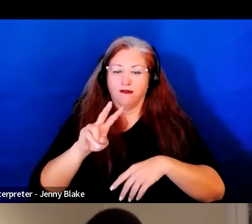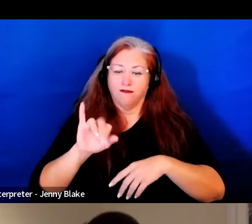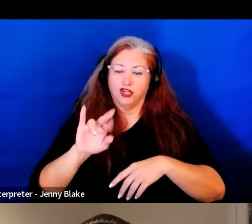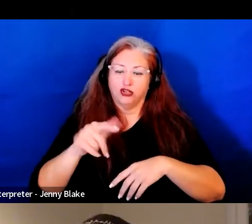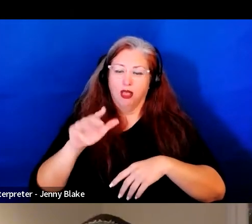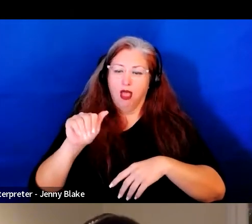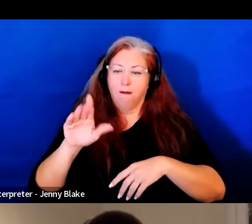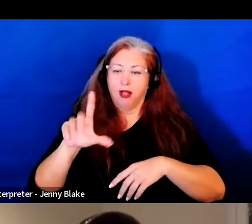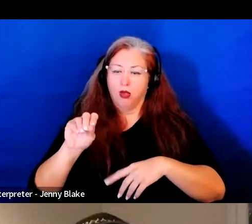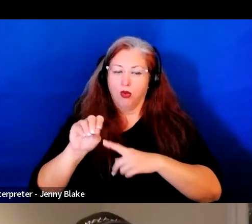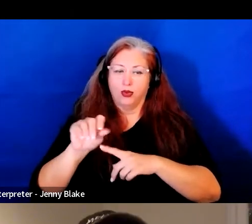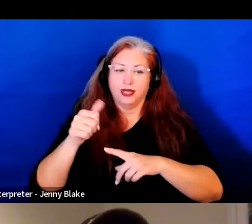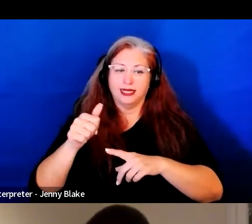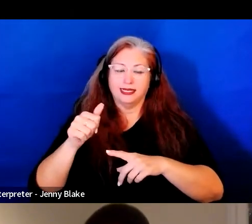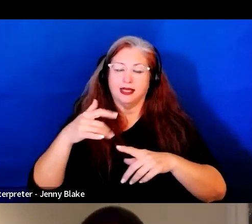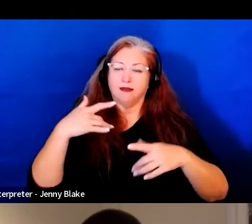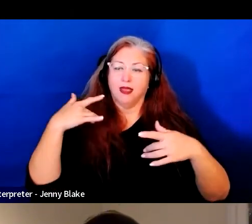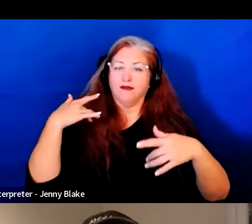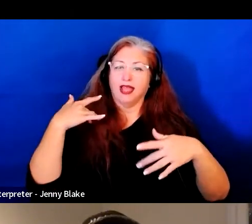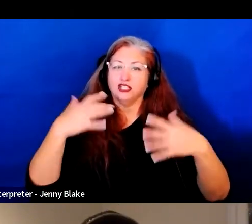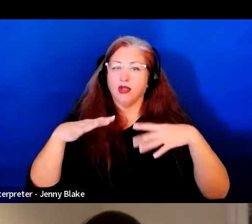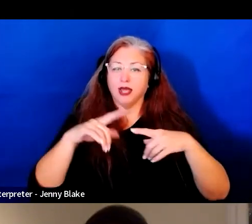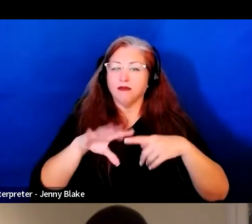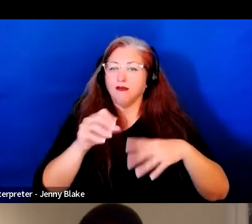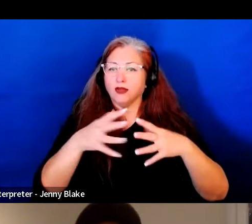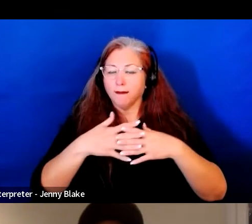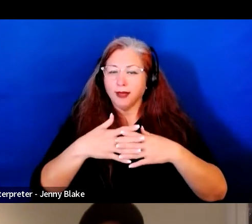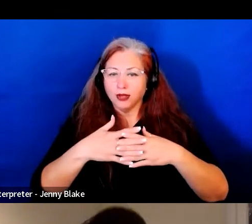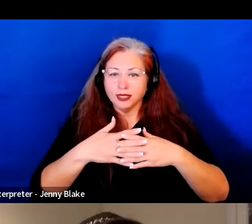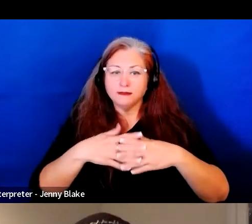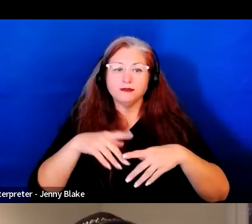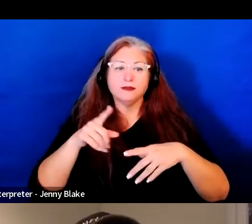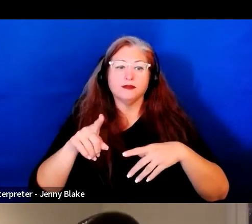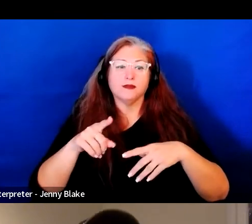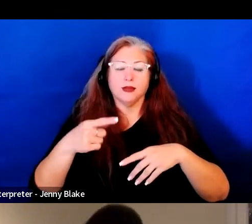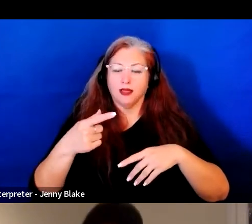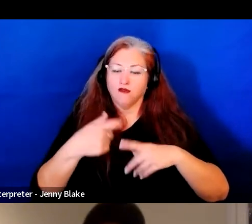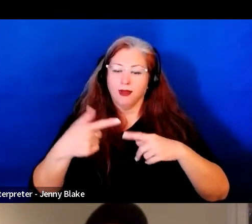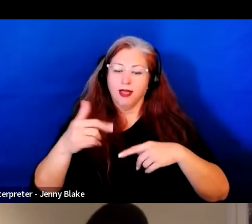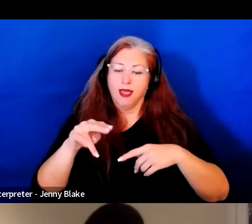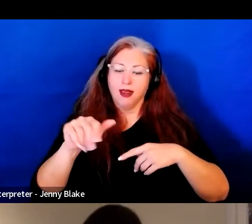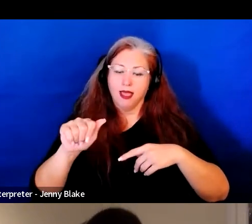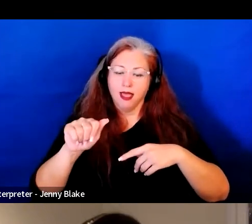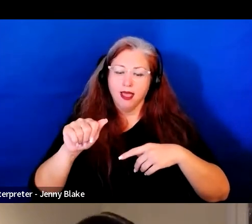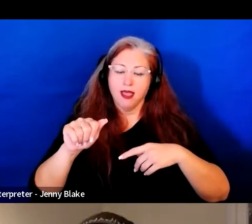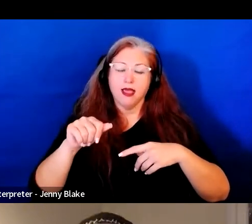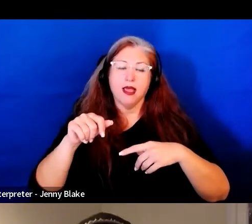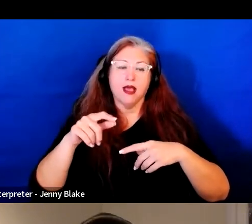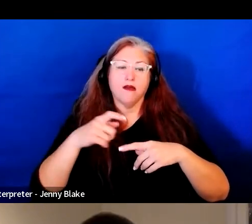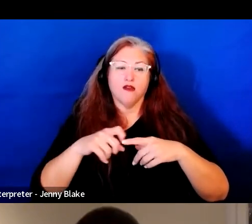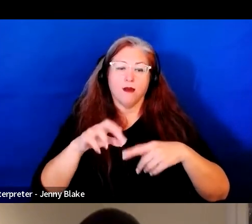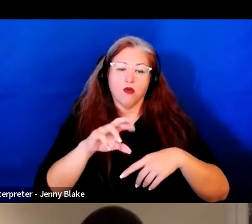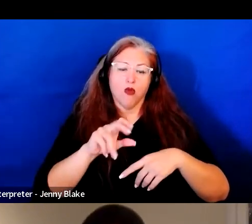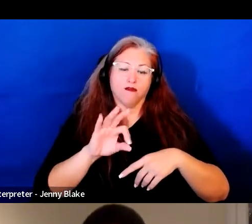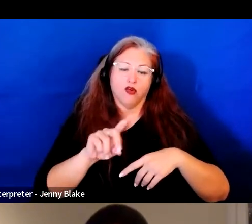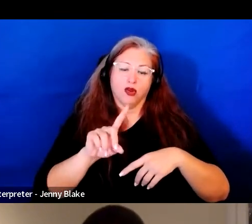a fashion designer, African-American fashion designer, Ghanaian American fashion designer from Rockford,